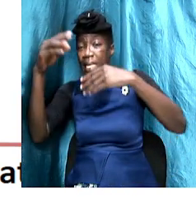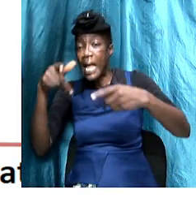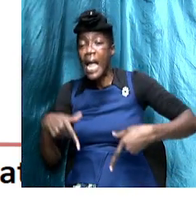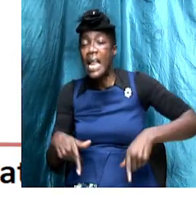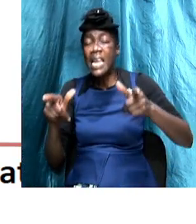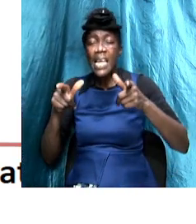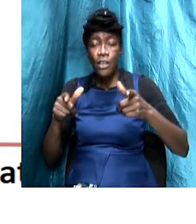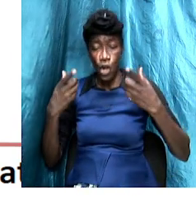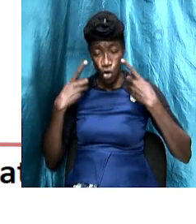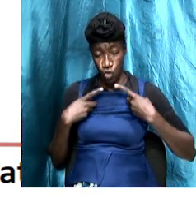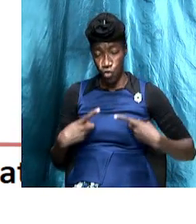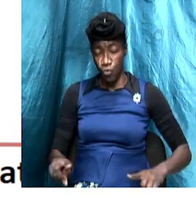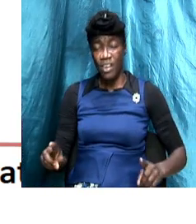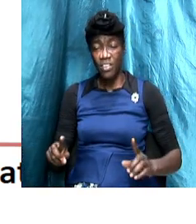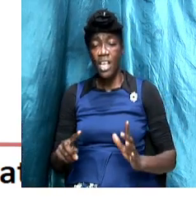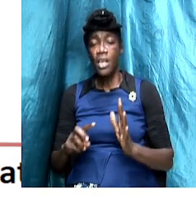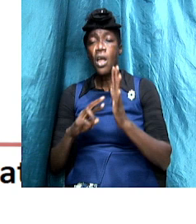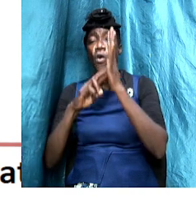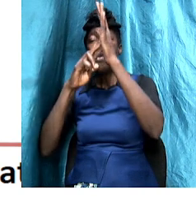talk reflect Christ.